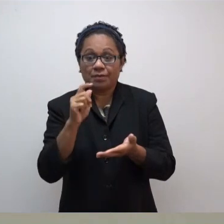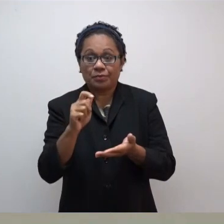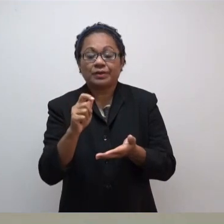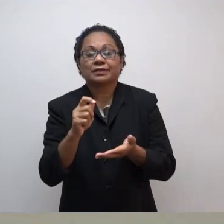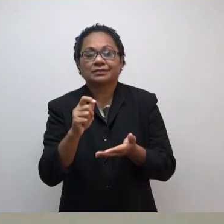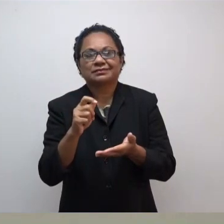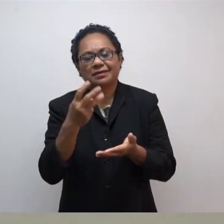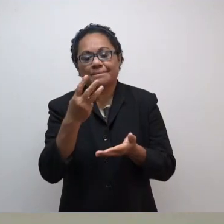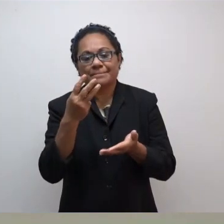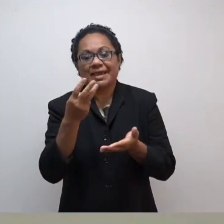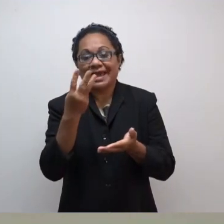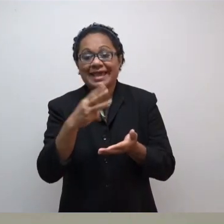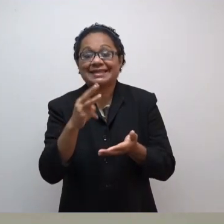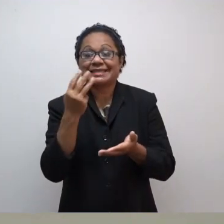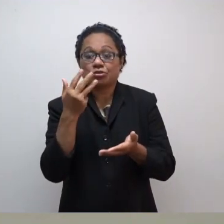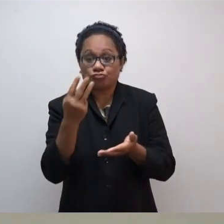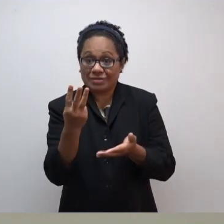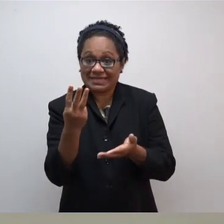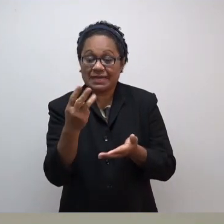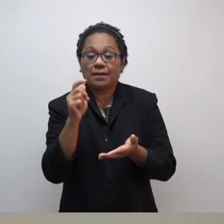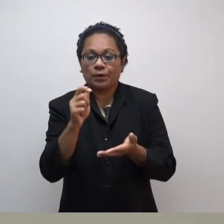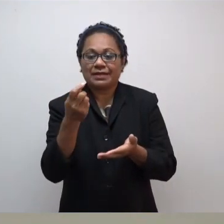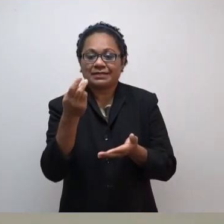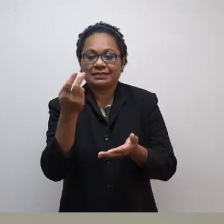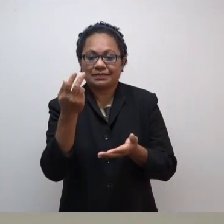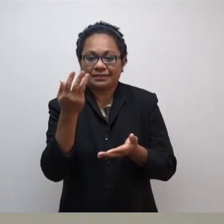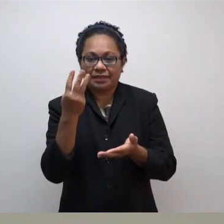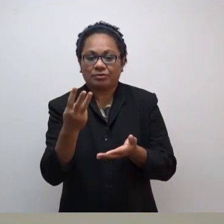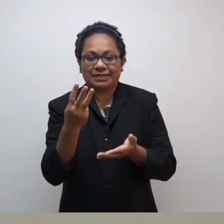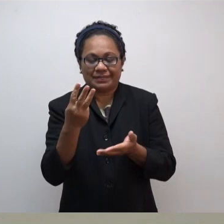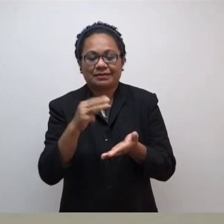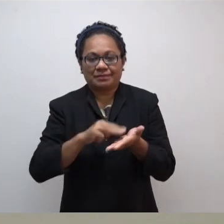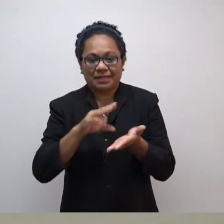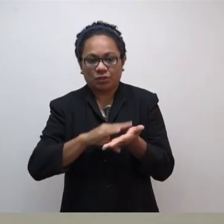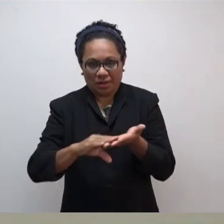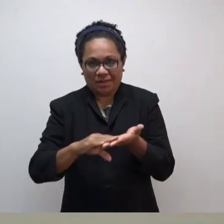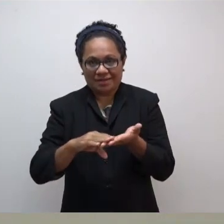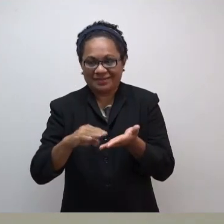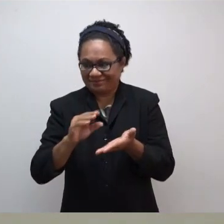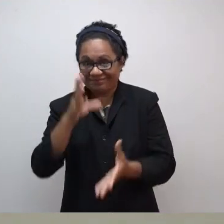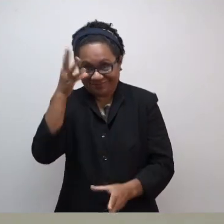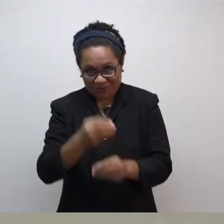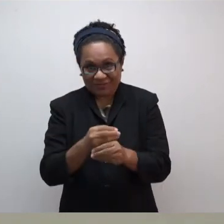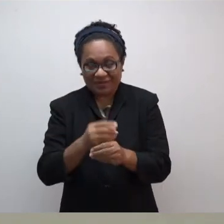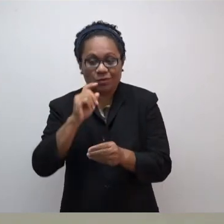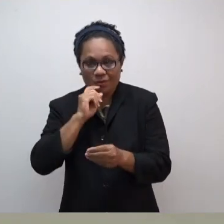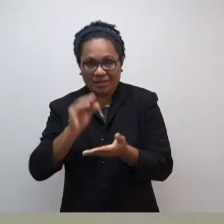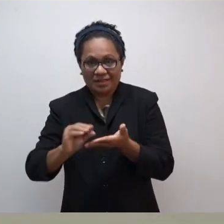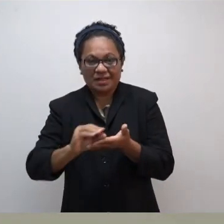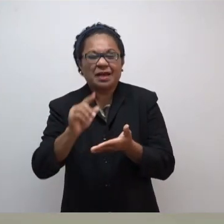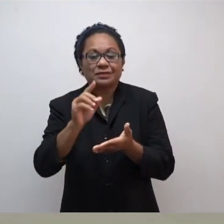been paid out. We still, of course, had a number of people that still needed to be paid out, and we had to carry out the verification